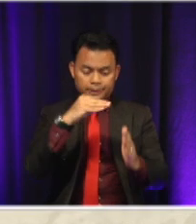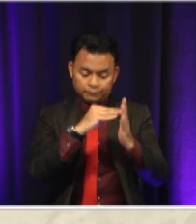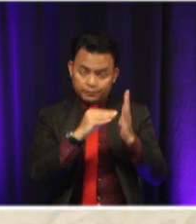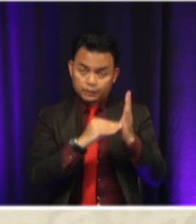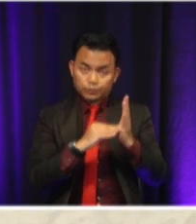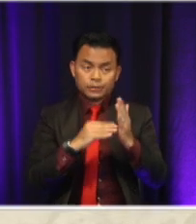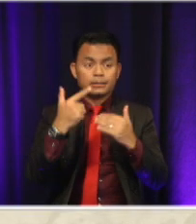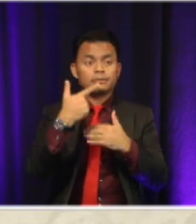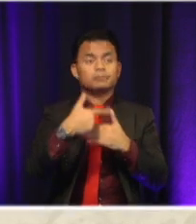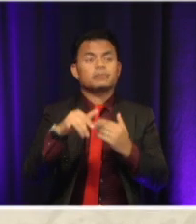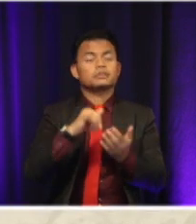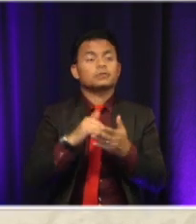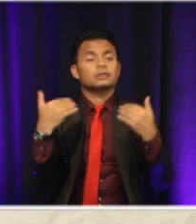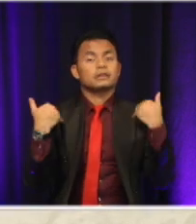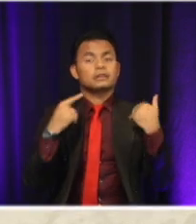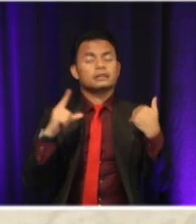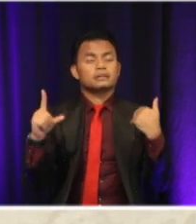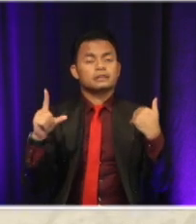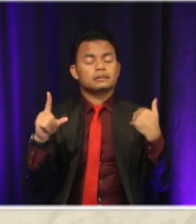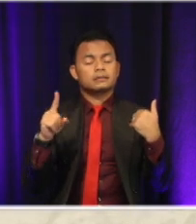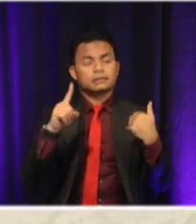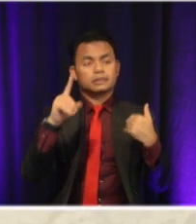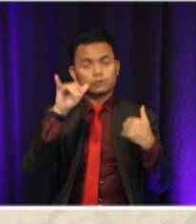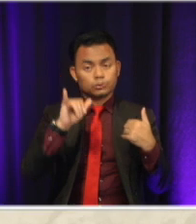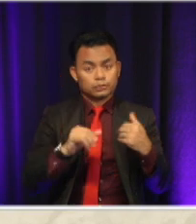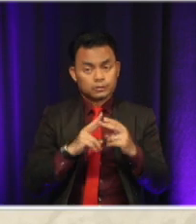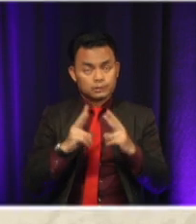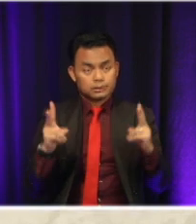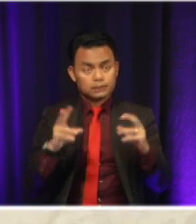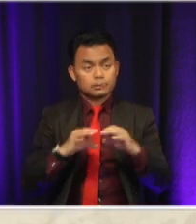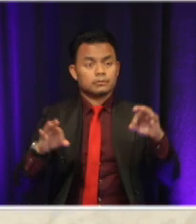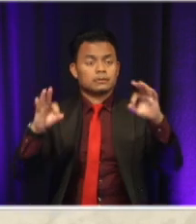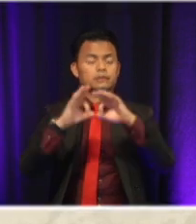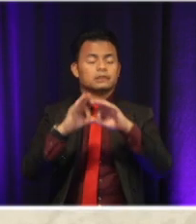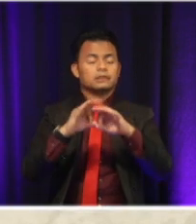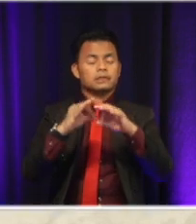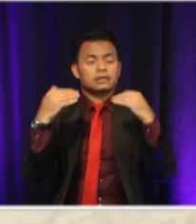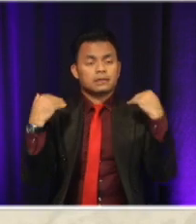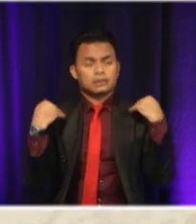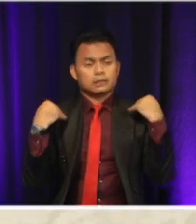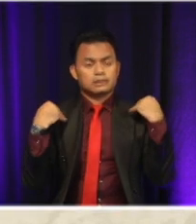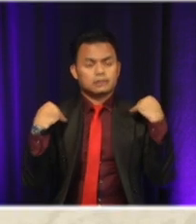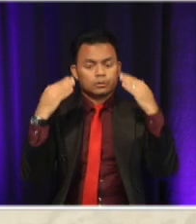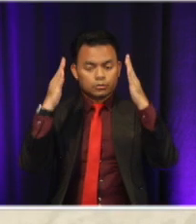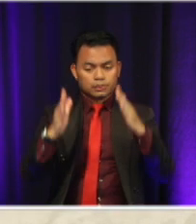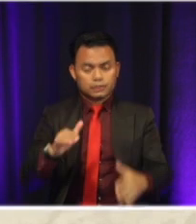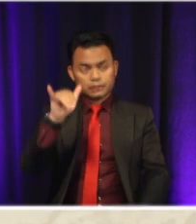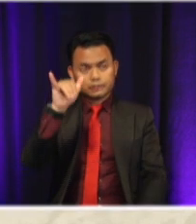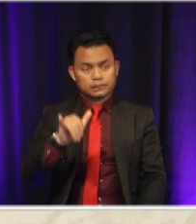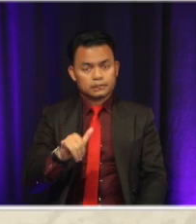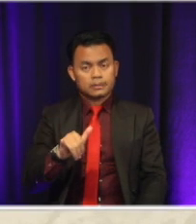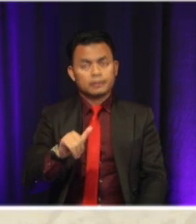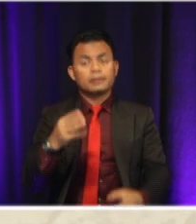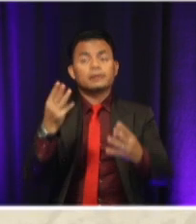given passage. I know I have had in my experience some pupils who are eager to share with me how much they